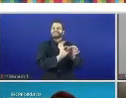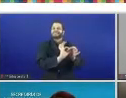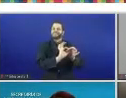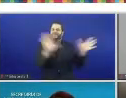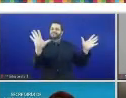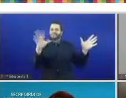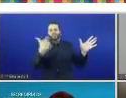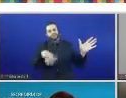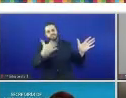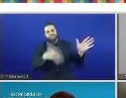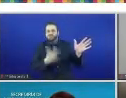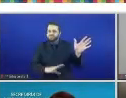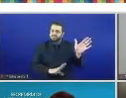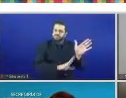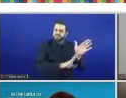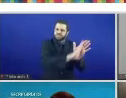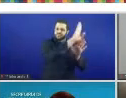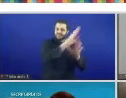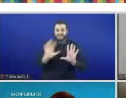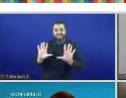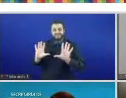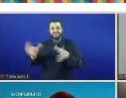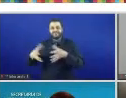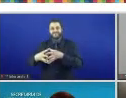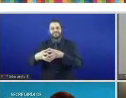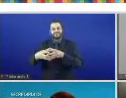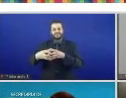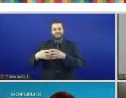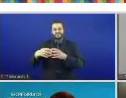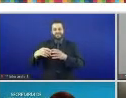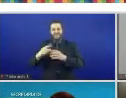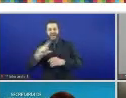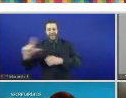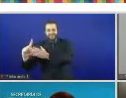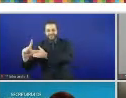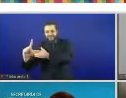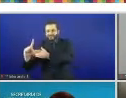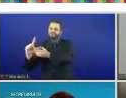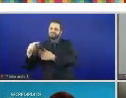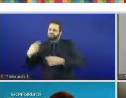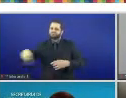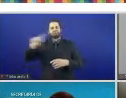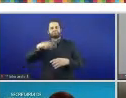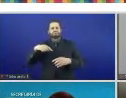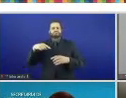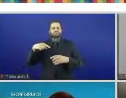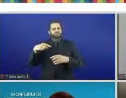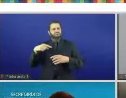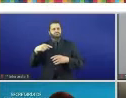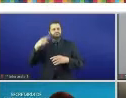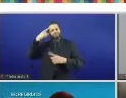other words, the process and the enterprise of democracy itself, by trusting that